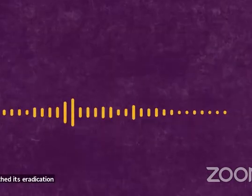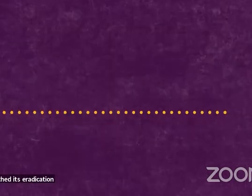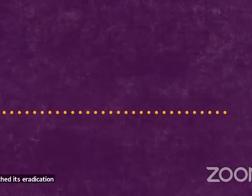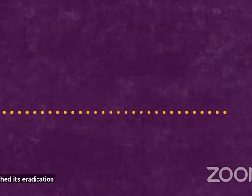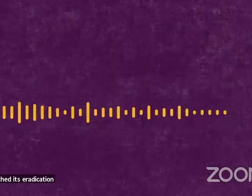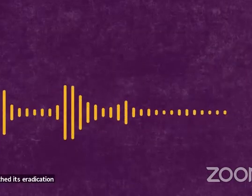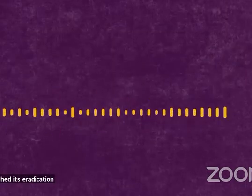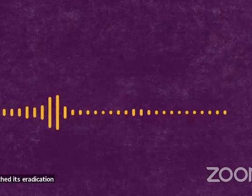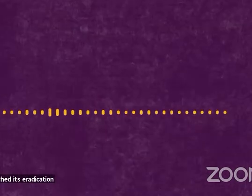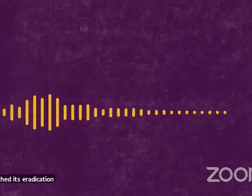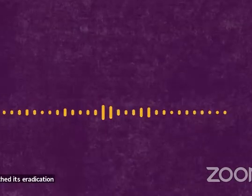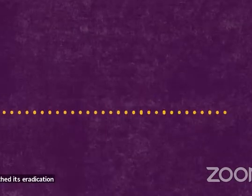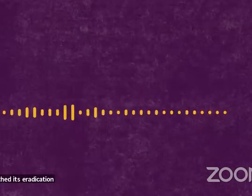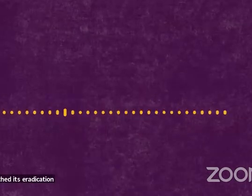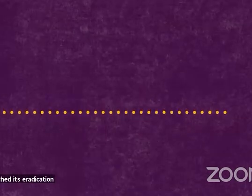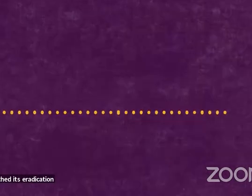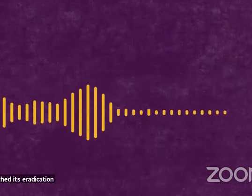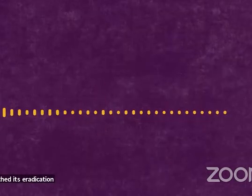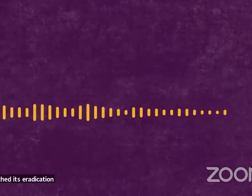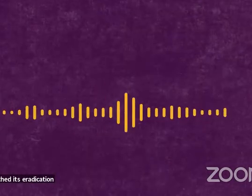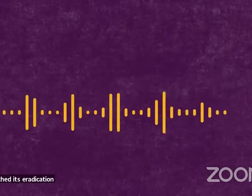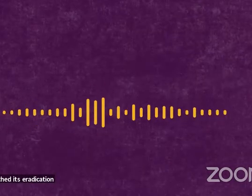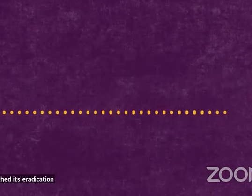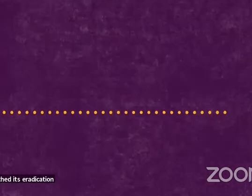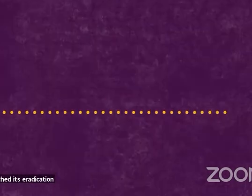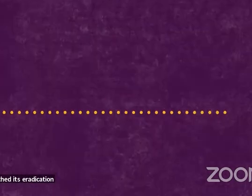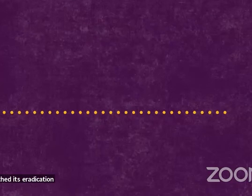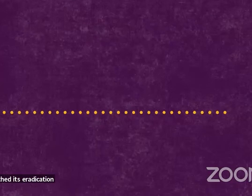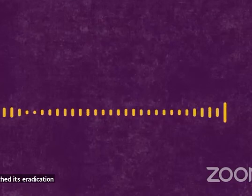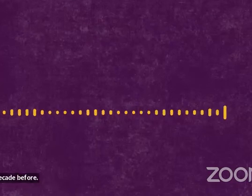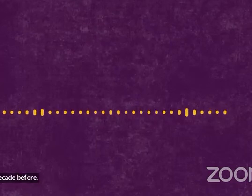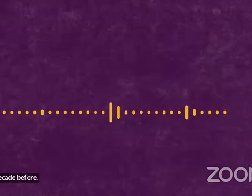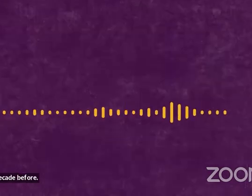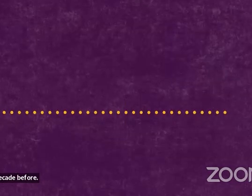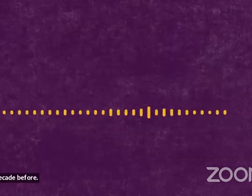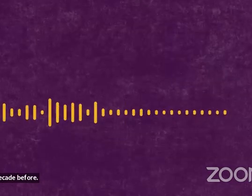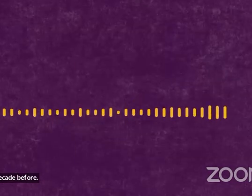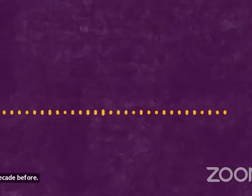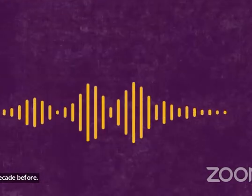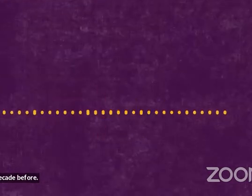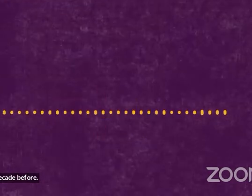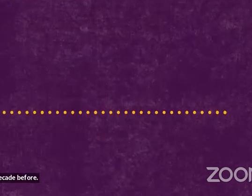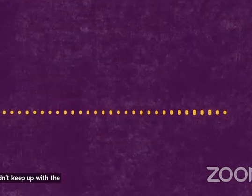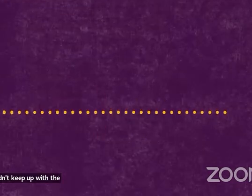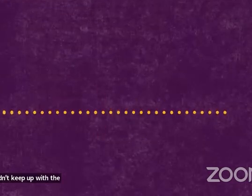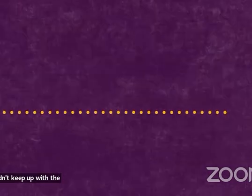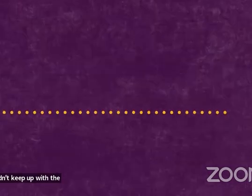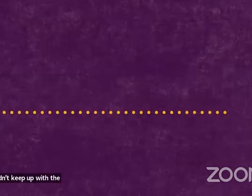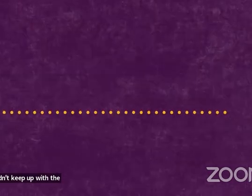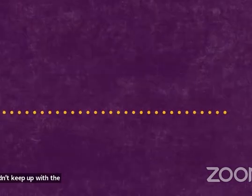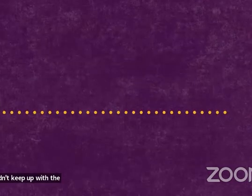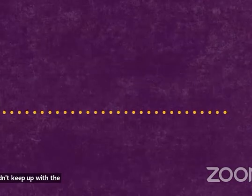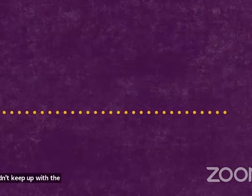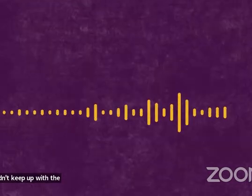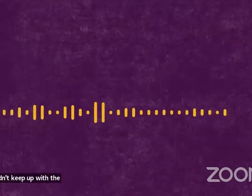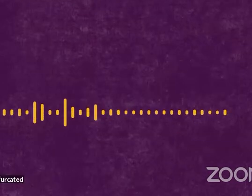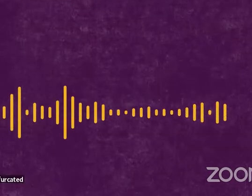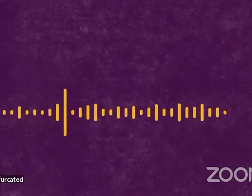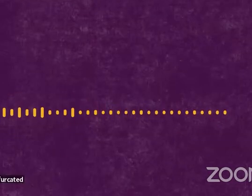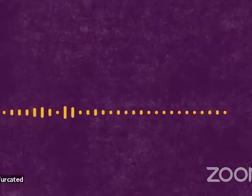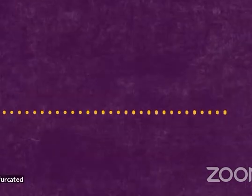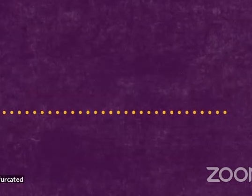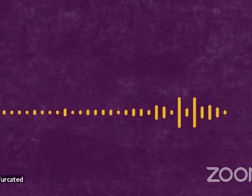than a decade before the public health workers couldn't keep up with the virus enter the bifurcated needle